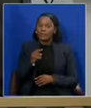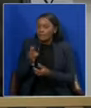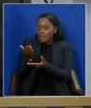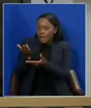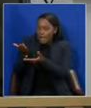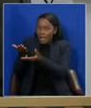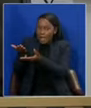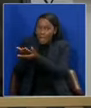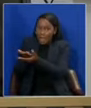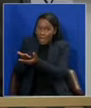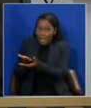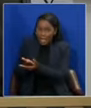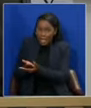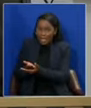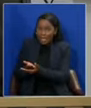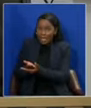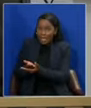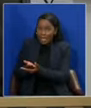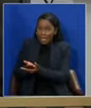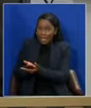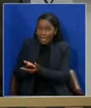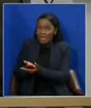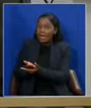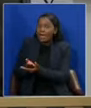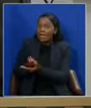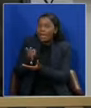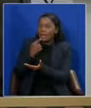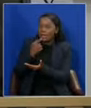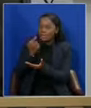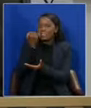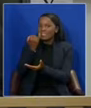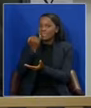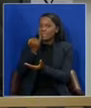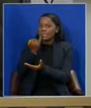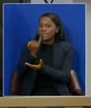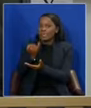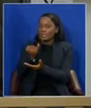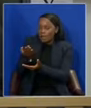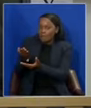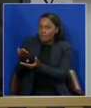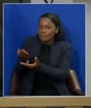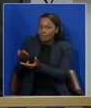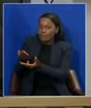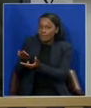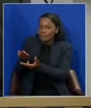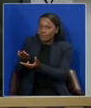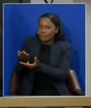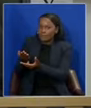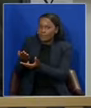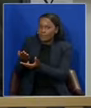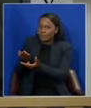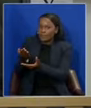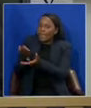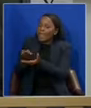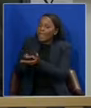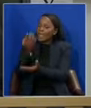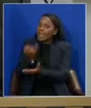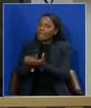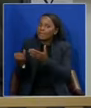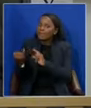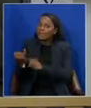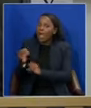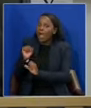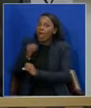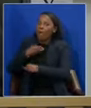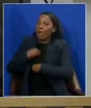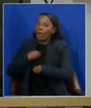there's another docket inside. But it's independent because that docket will have its own case number. So